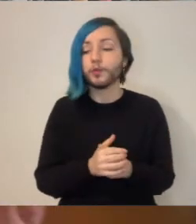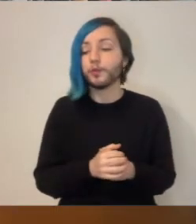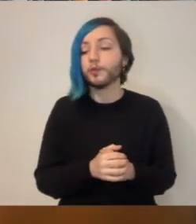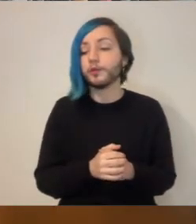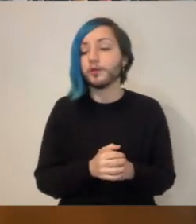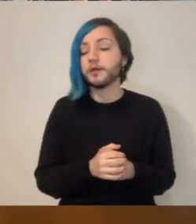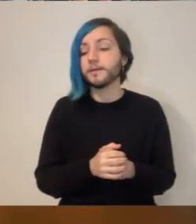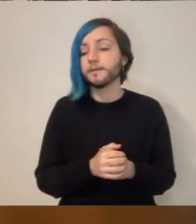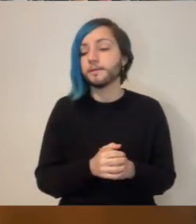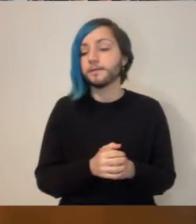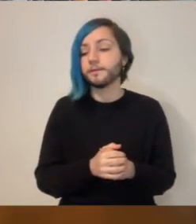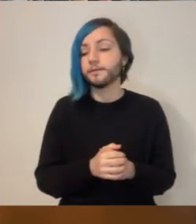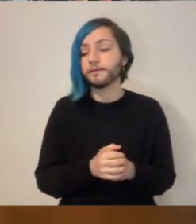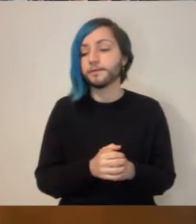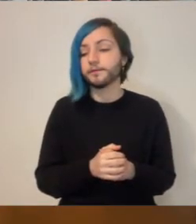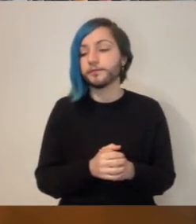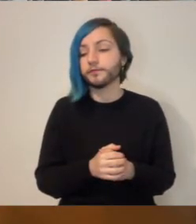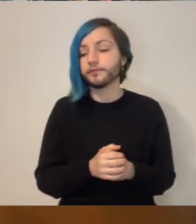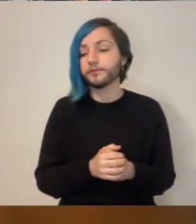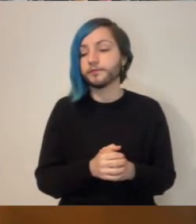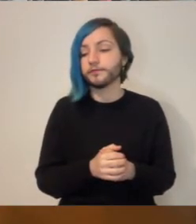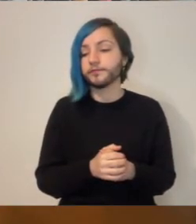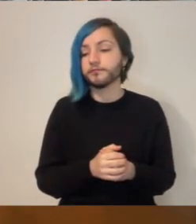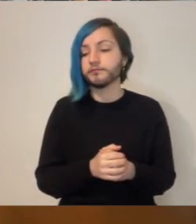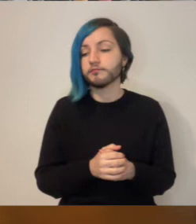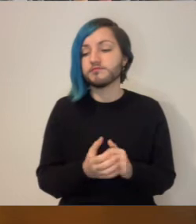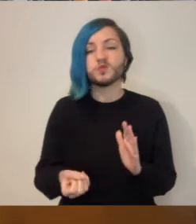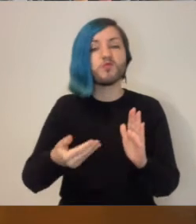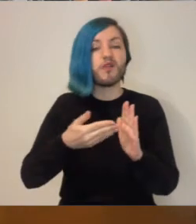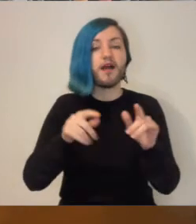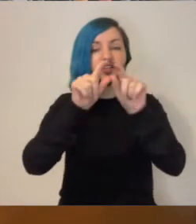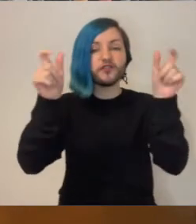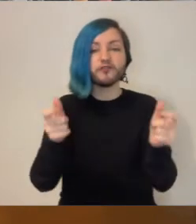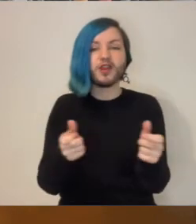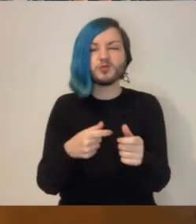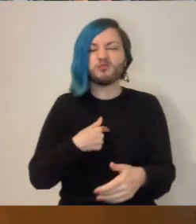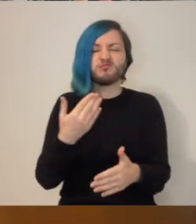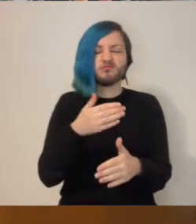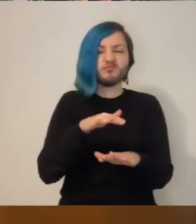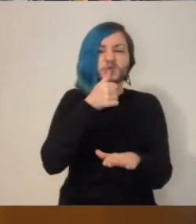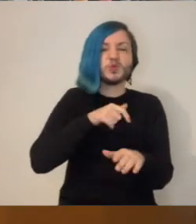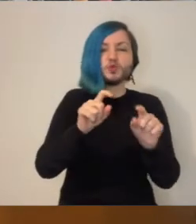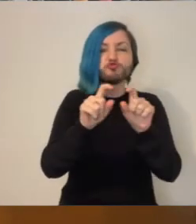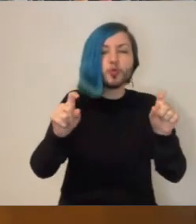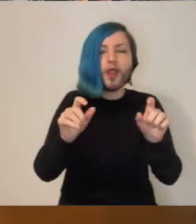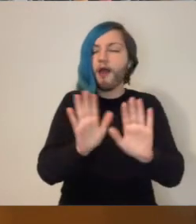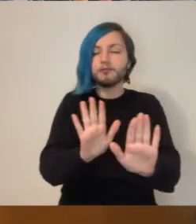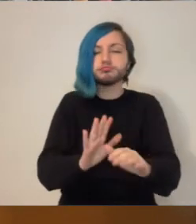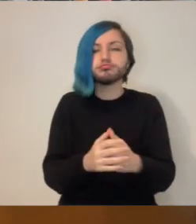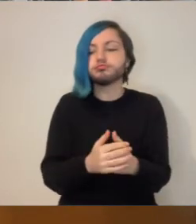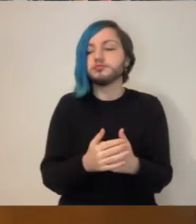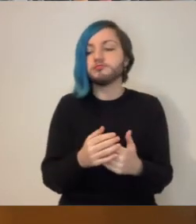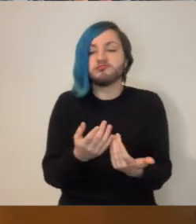to do yellow, and get a little frame going. So again, I wouldn't use a ruler or anything